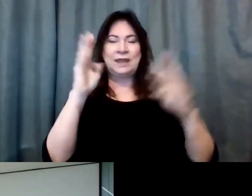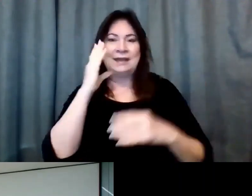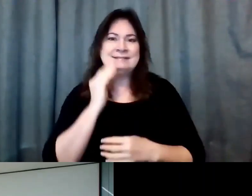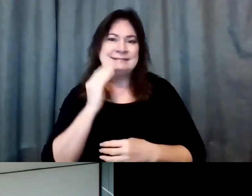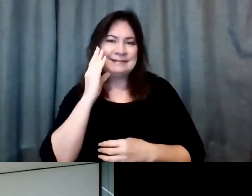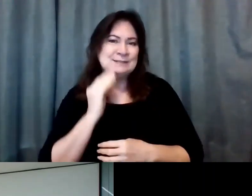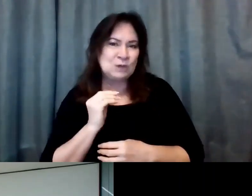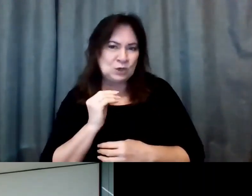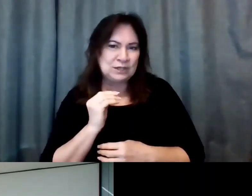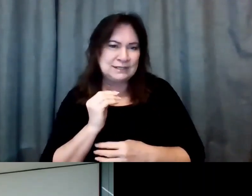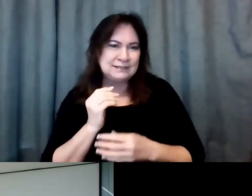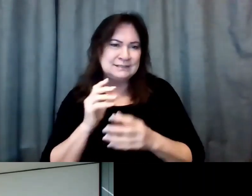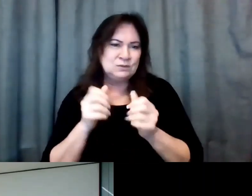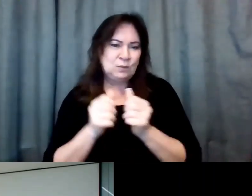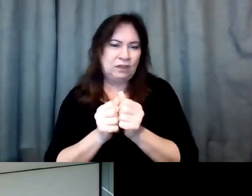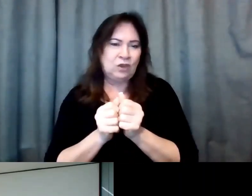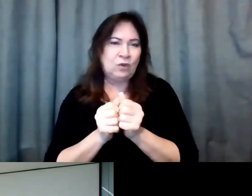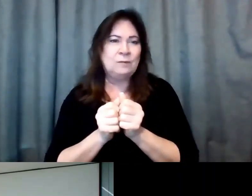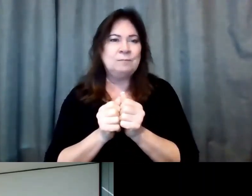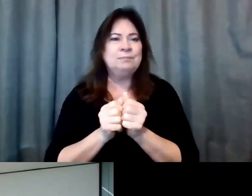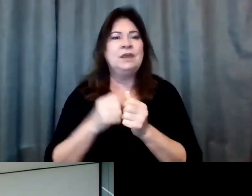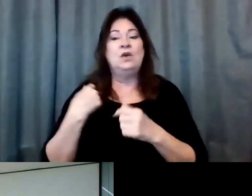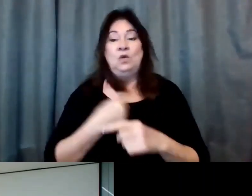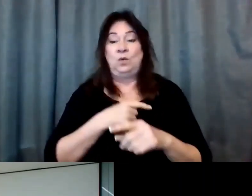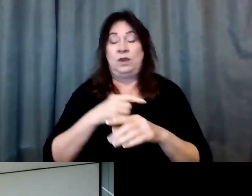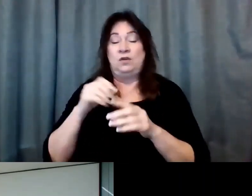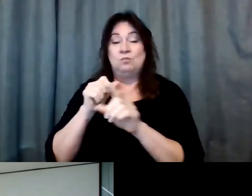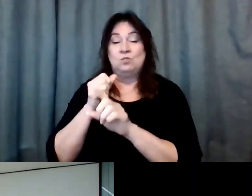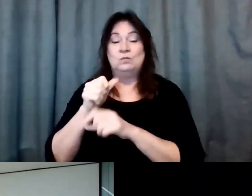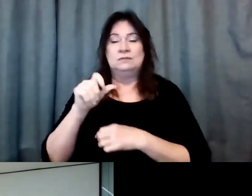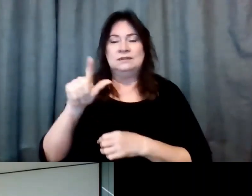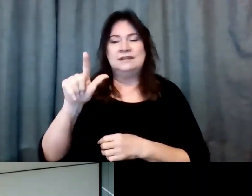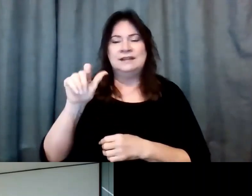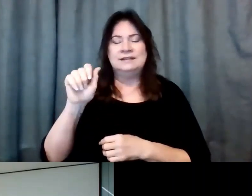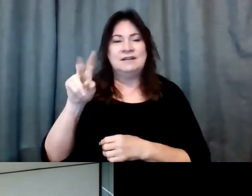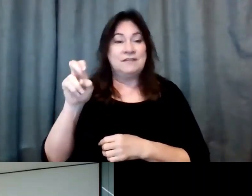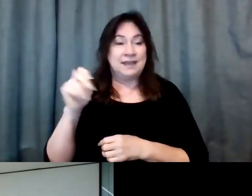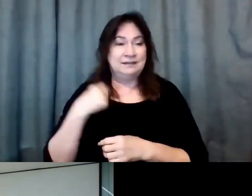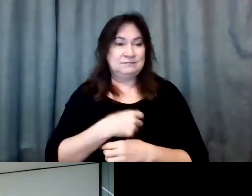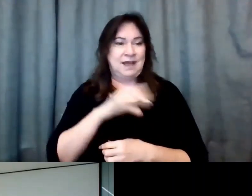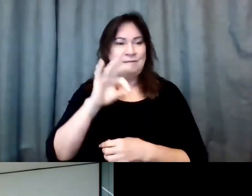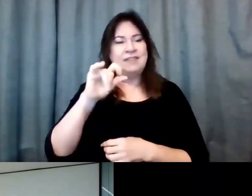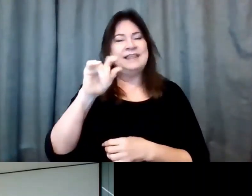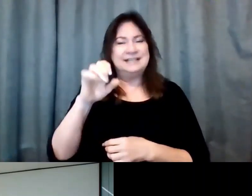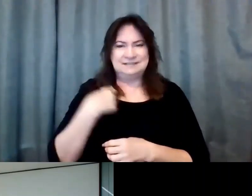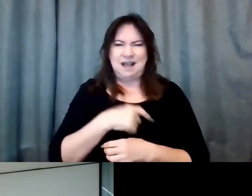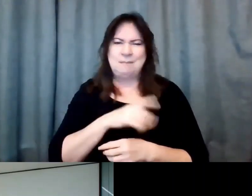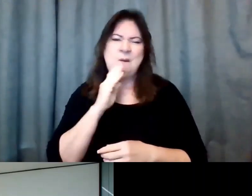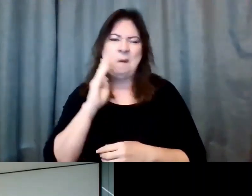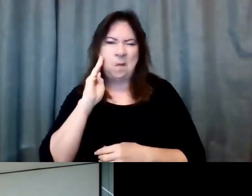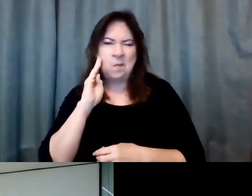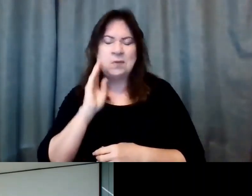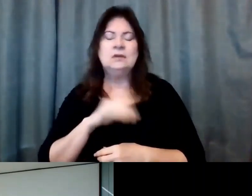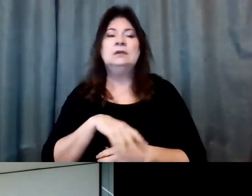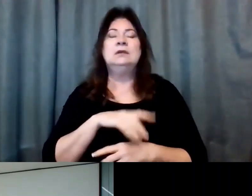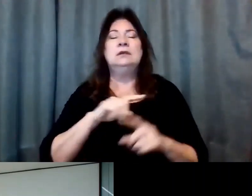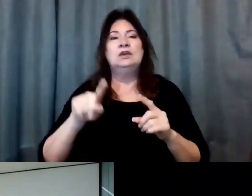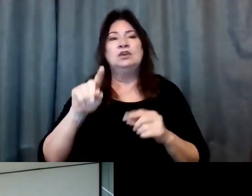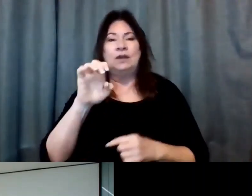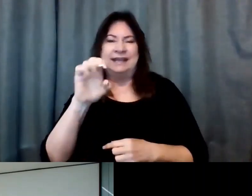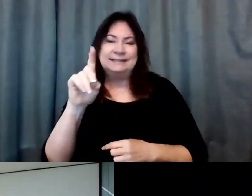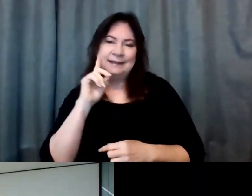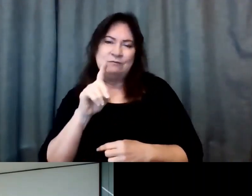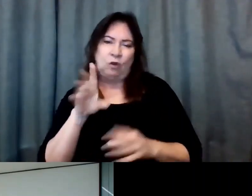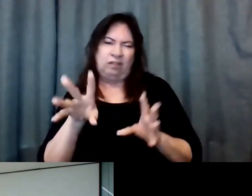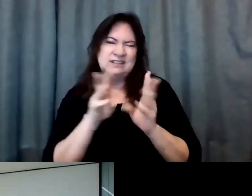with you. I am Felice Levine, broadcasting from home. Certainly your executive director for the purposes of the meeting, and I